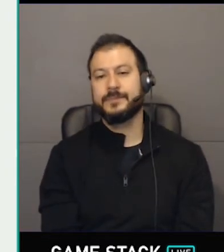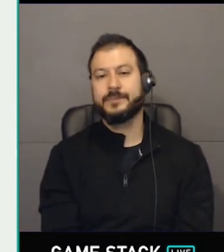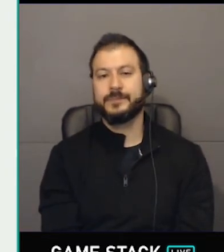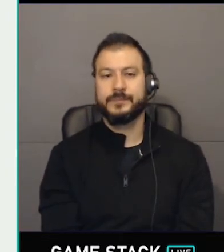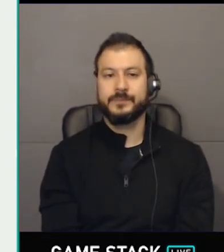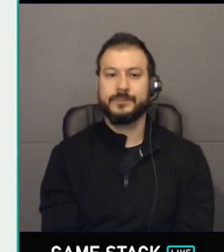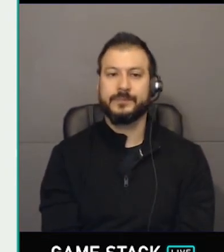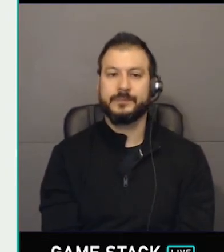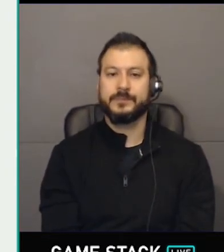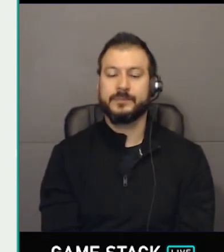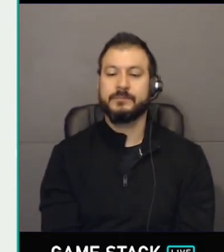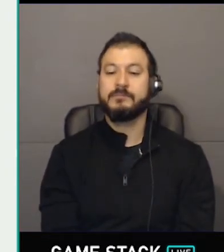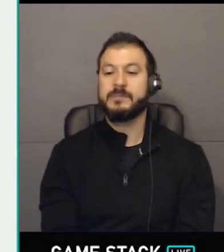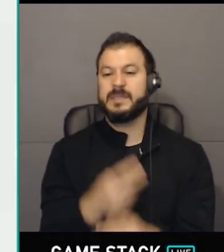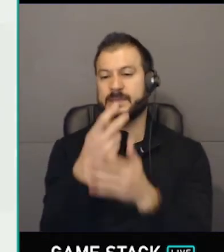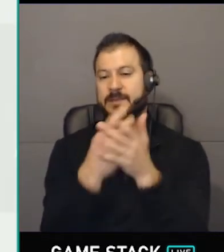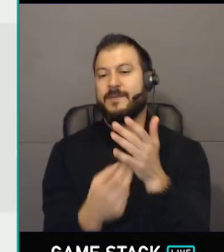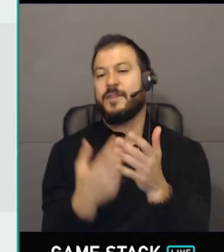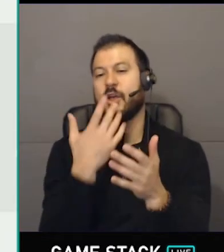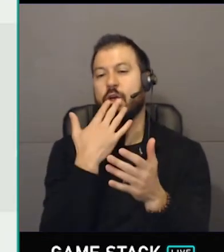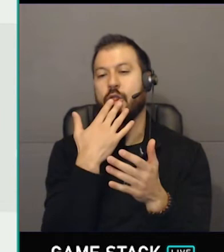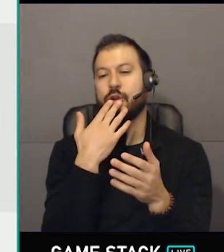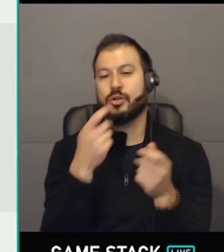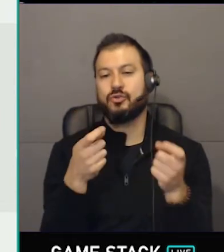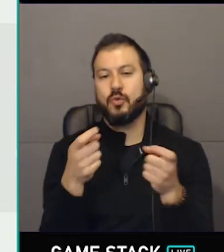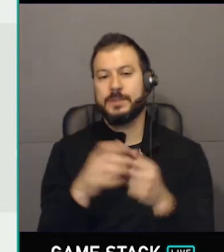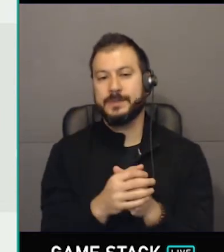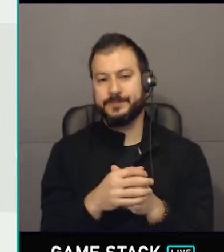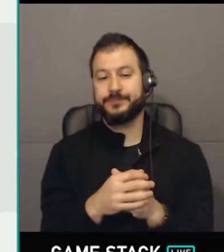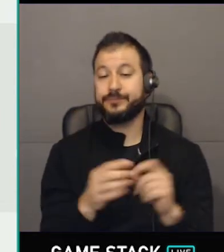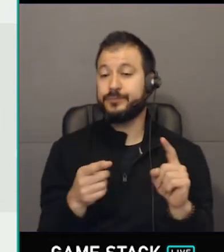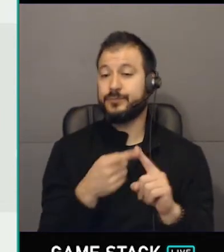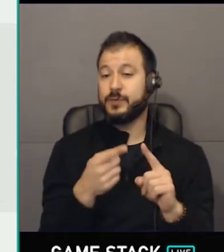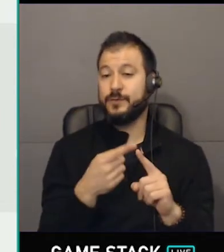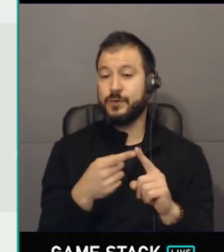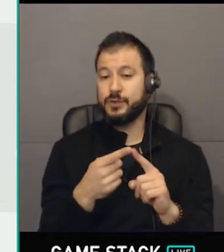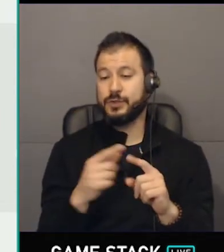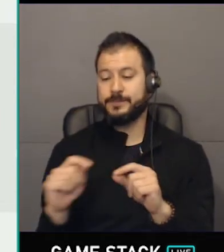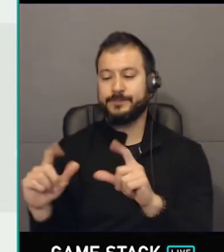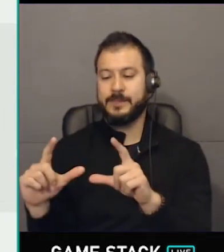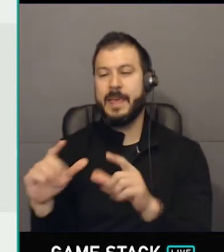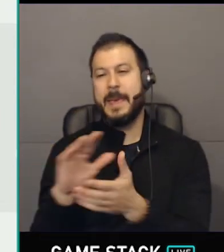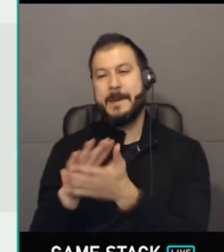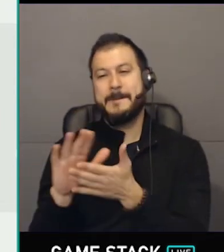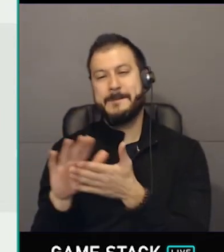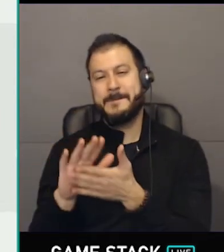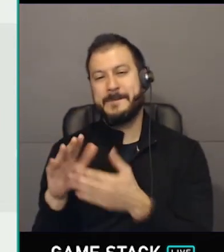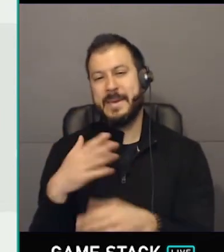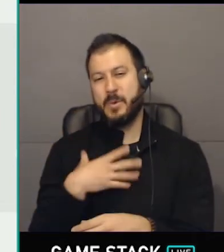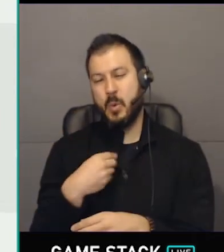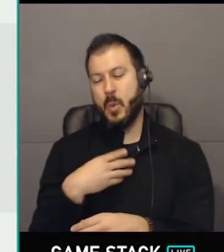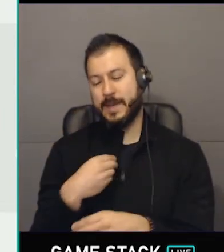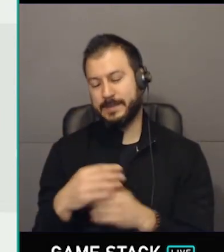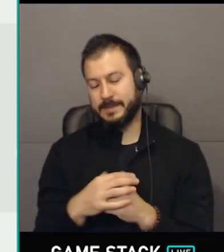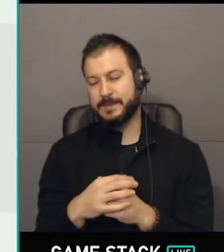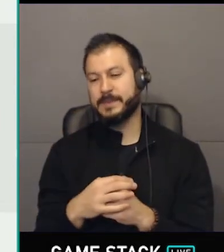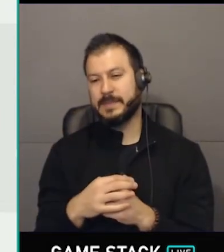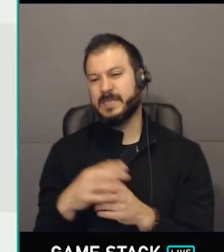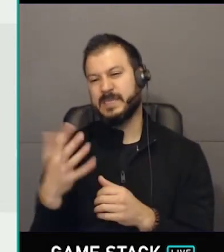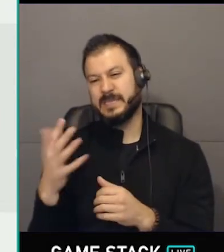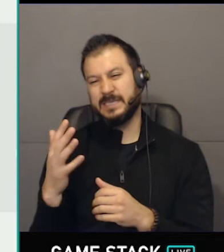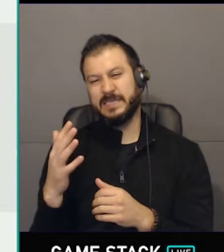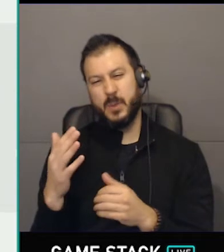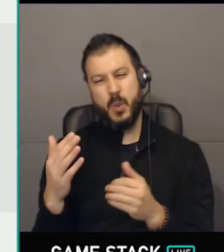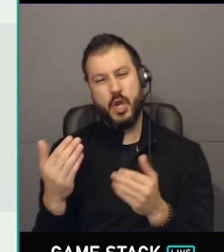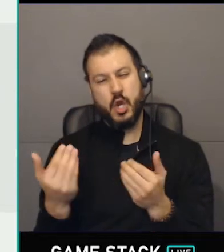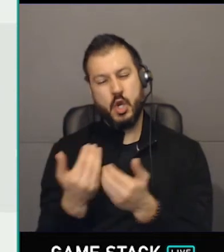Let's dive into the additional color controls. The first one is paper white brightness. This is a concept that's somewhat unique to HDR